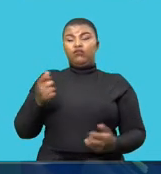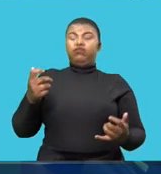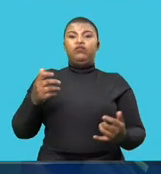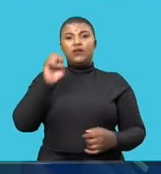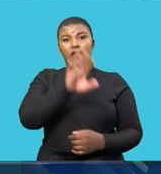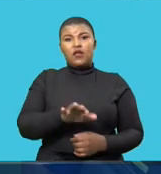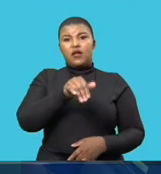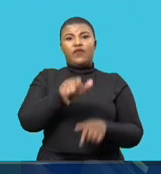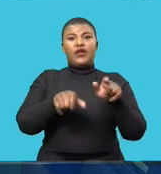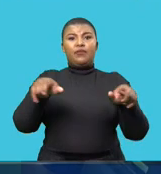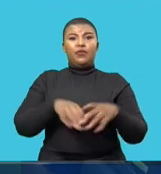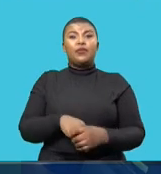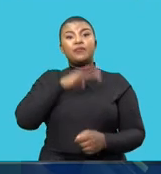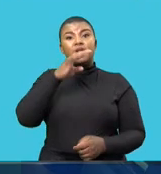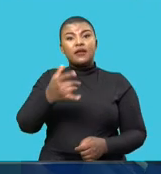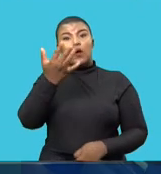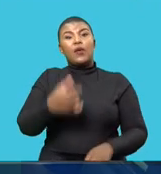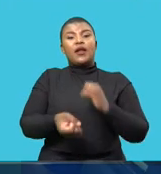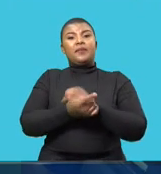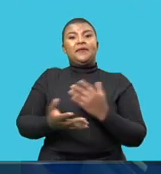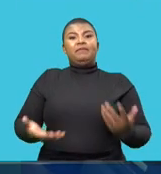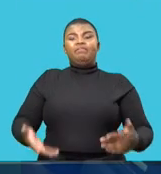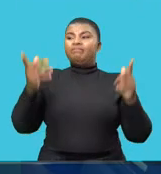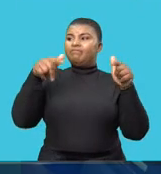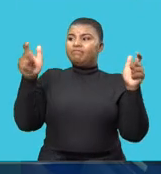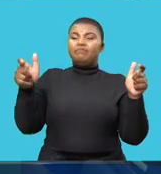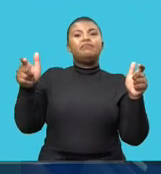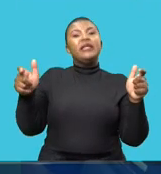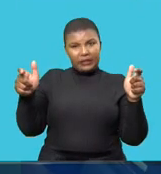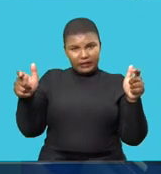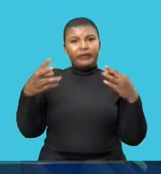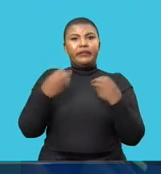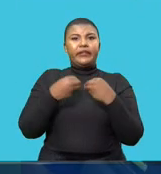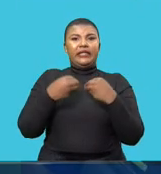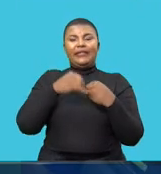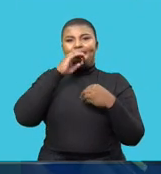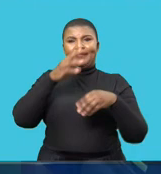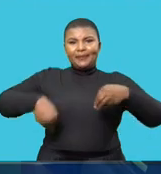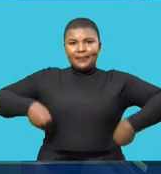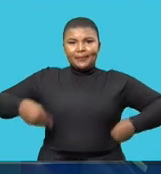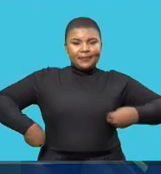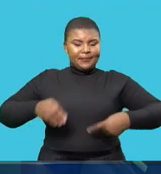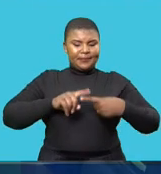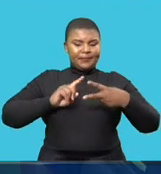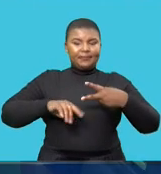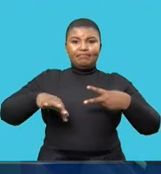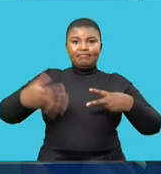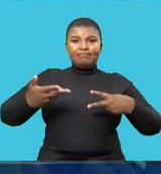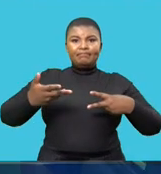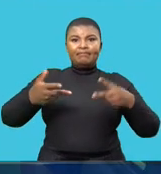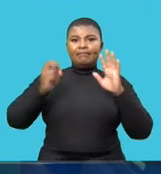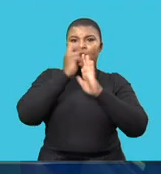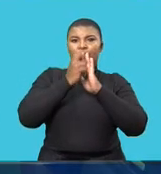Africans, which has left a gigantic mark of unprecedented corruption and